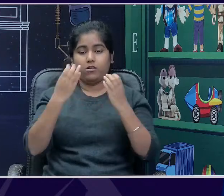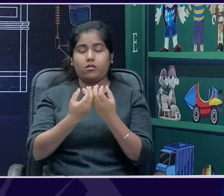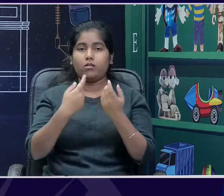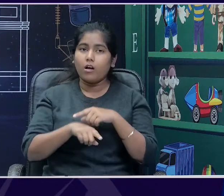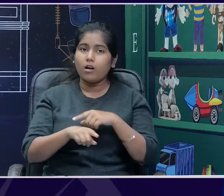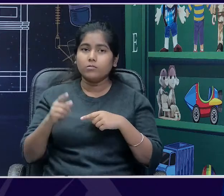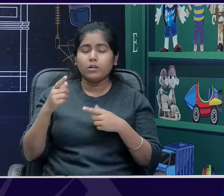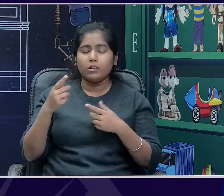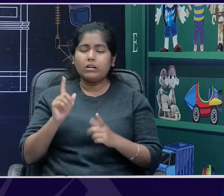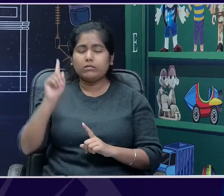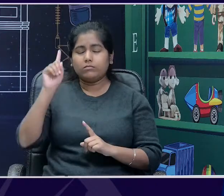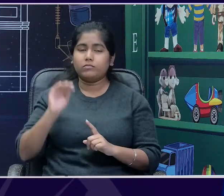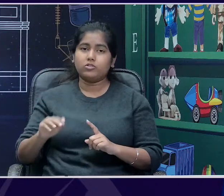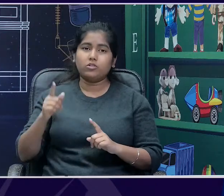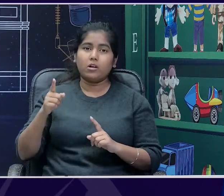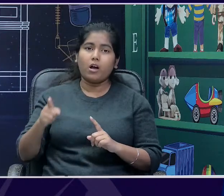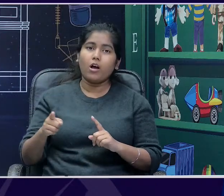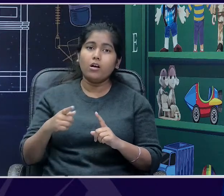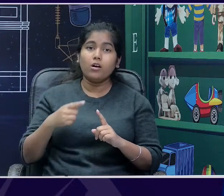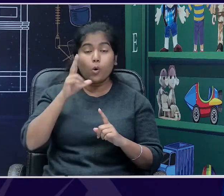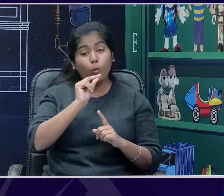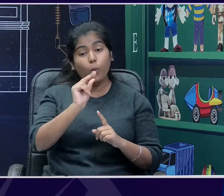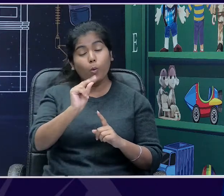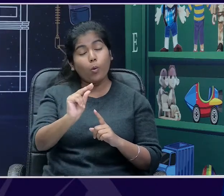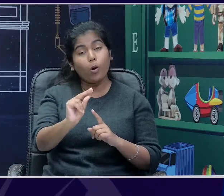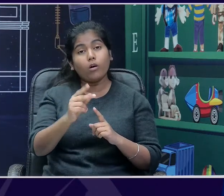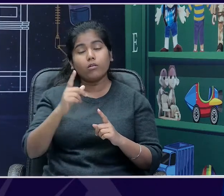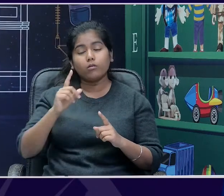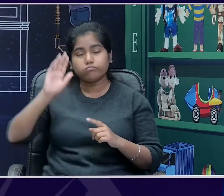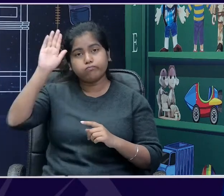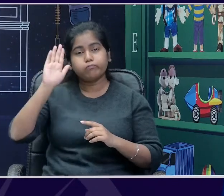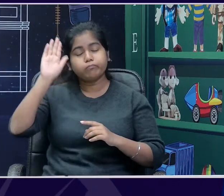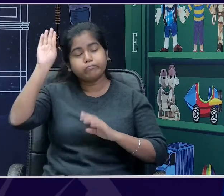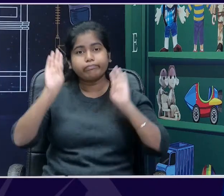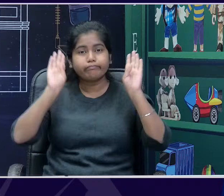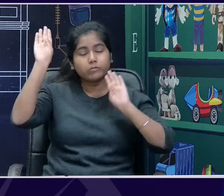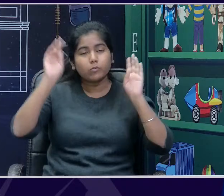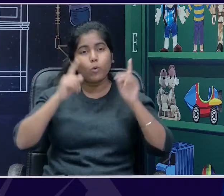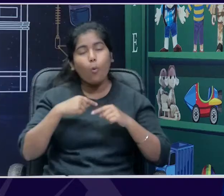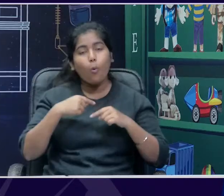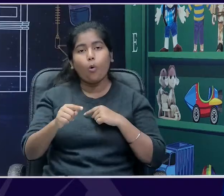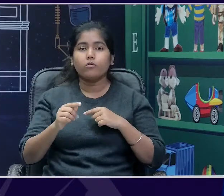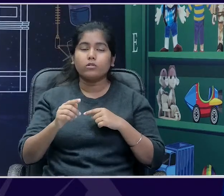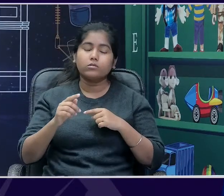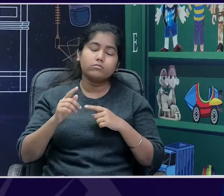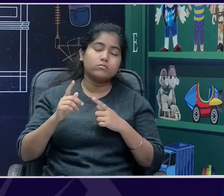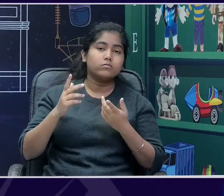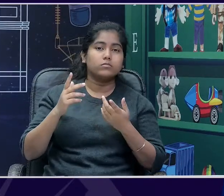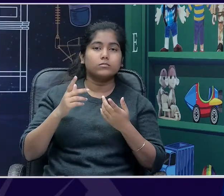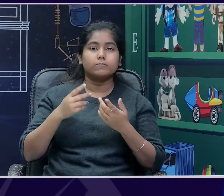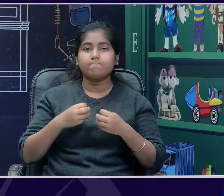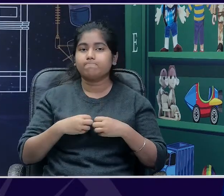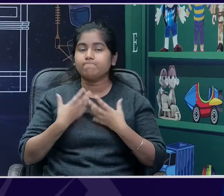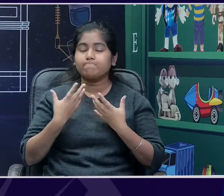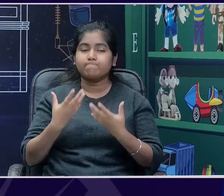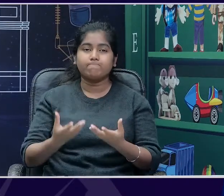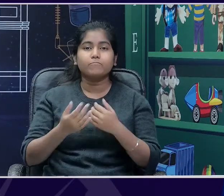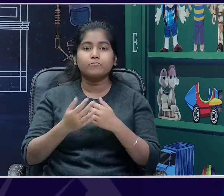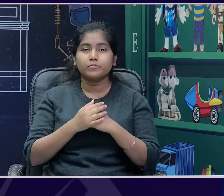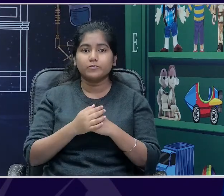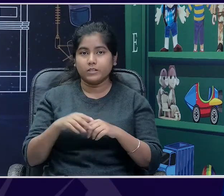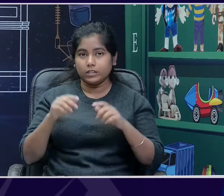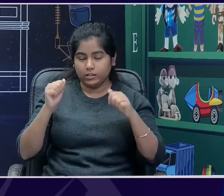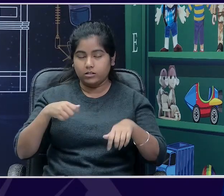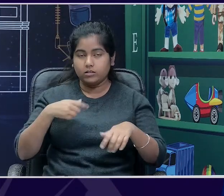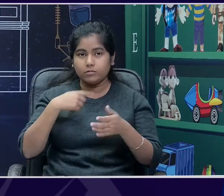she just raises her hand first and is always active to participate. Right. Yeah. Because I'm trying to write